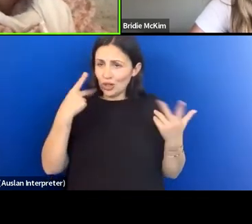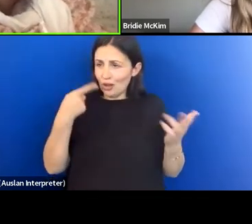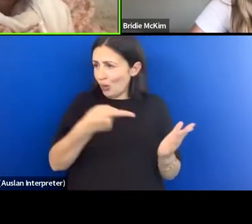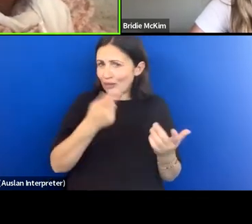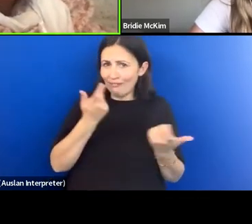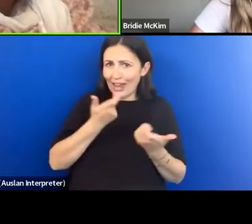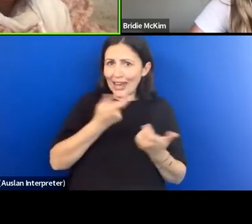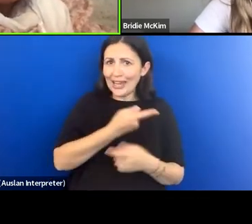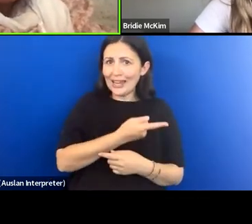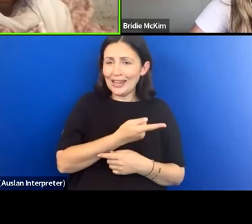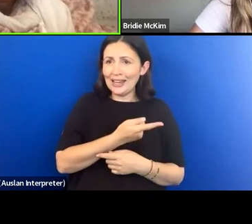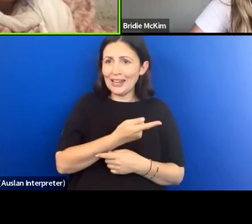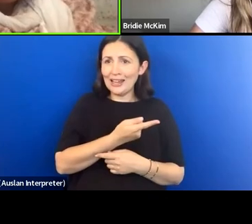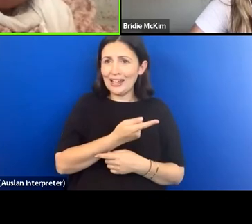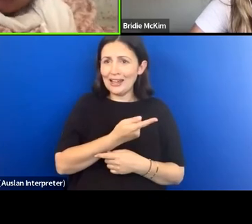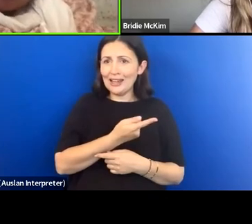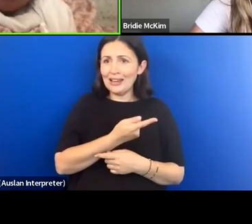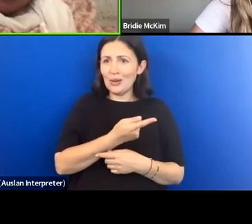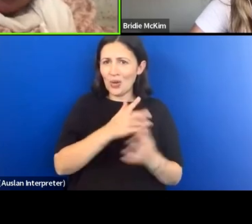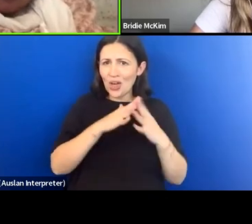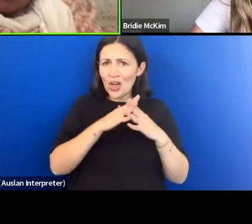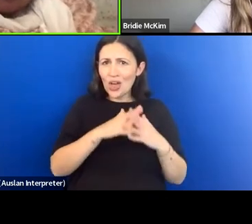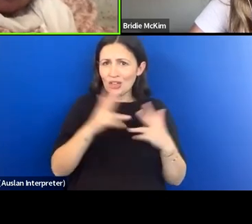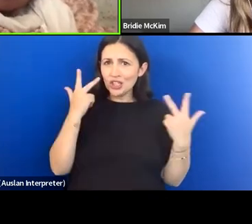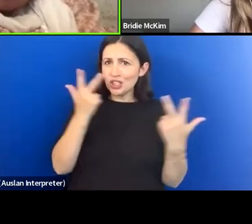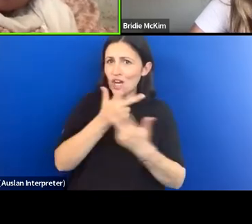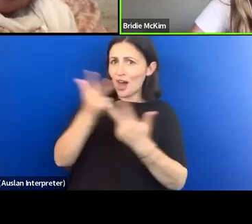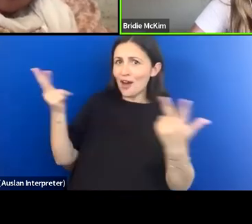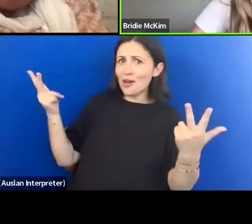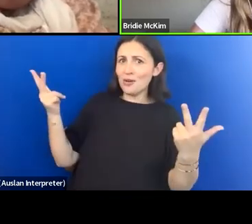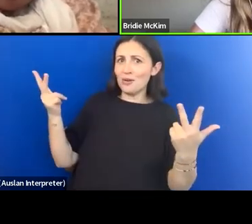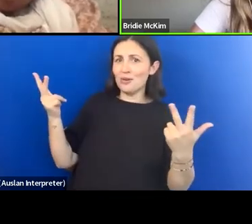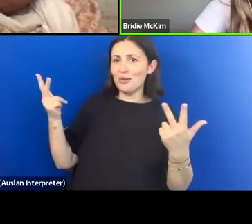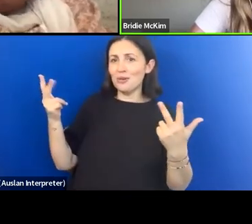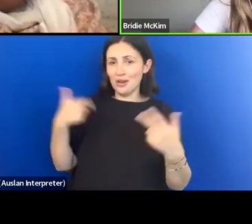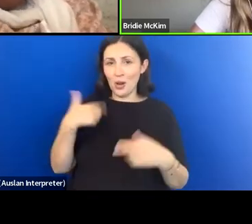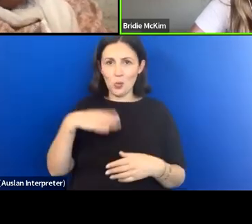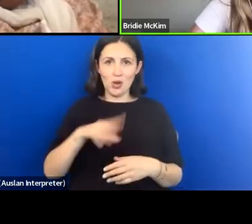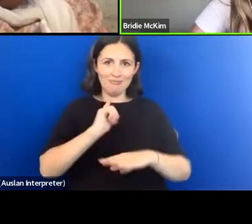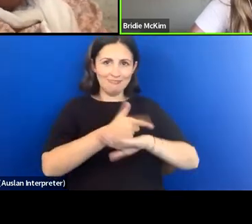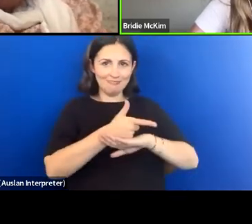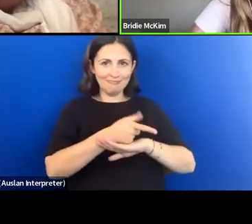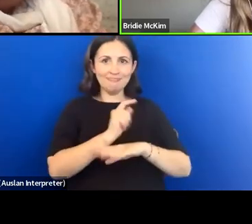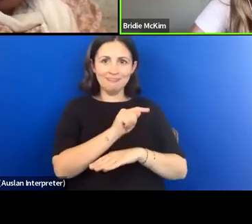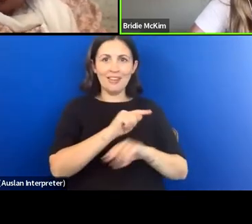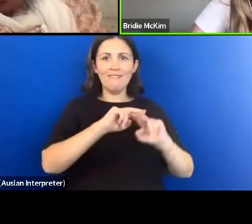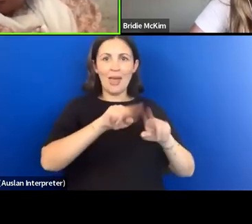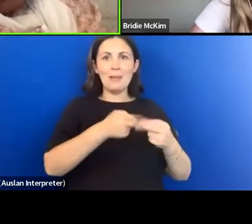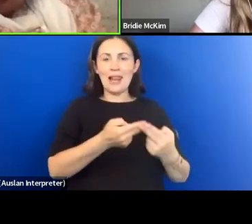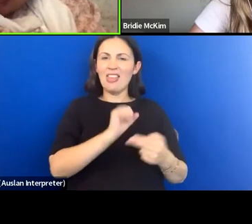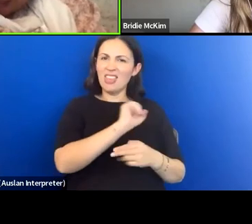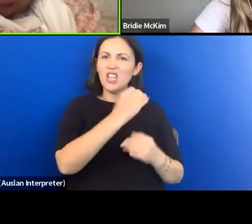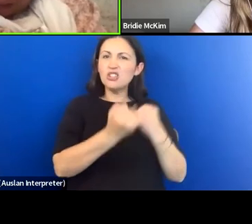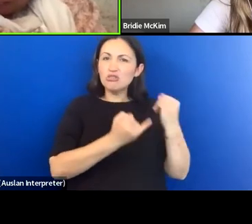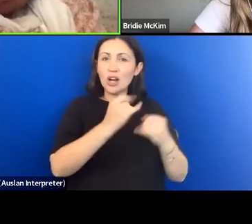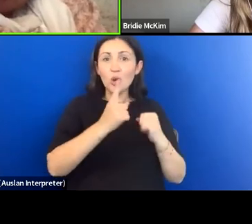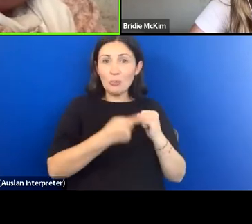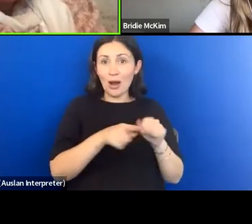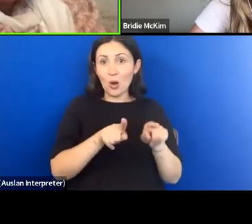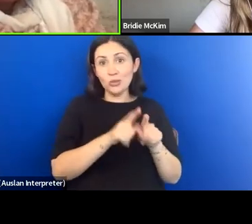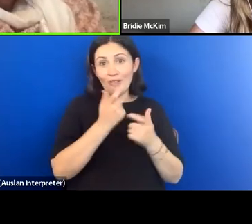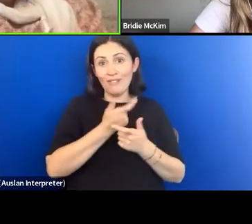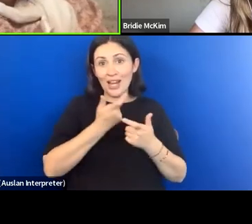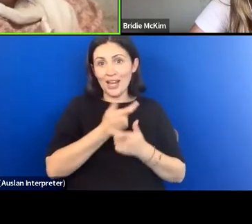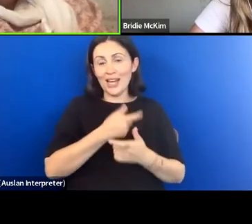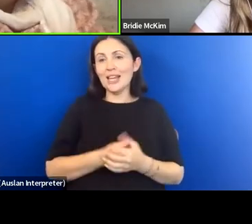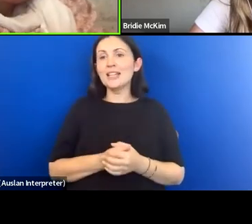nuanced experience and put it on screen. Mm-hmm. But on a personal